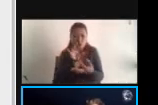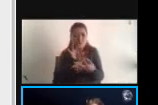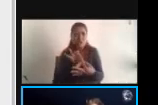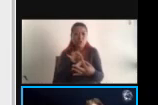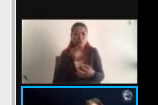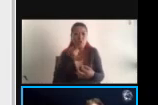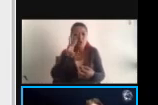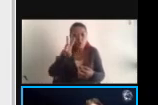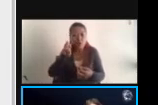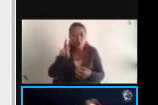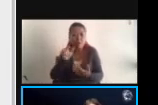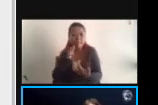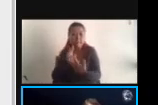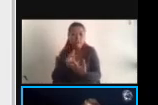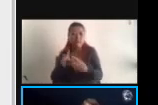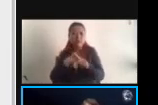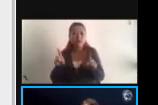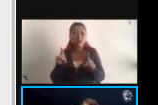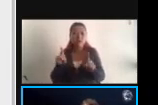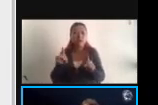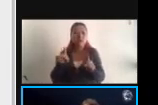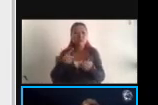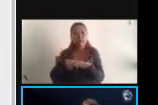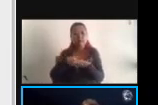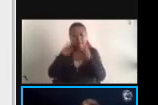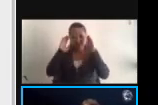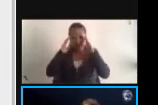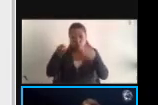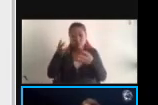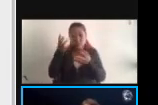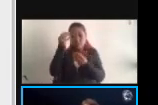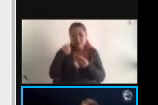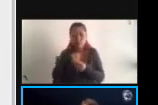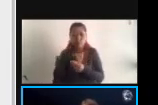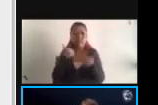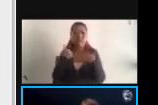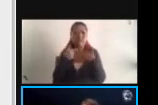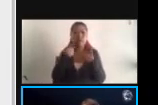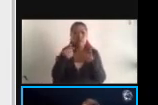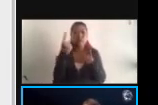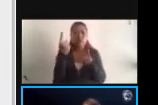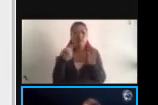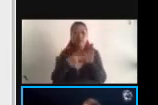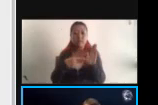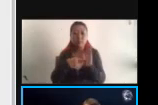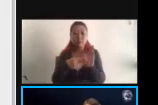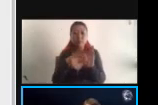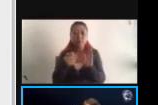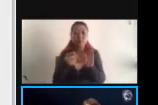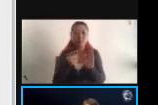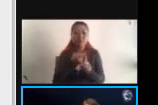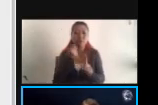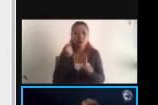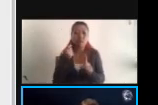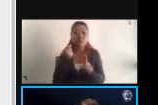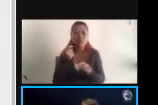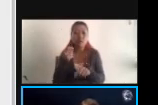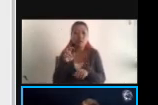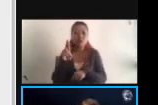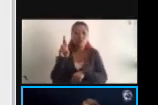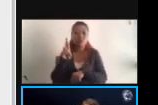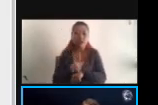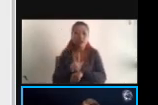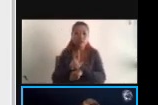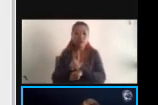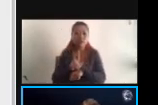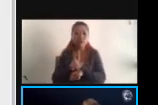those kind of things. It's often about the information that we have. This is an example of from the grounding of a cruise ship called